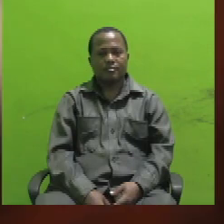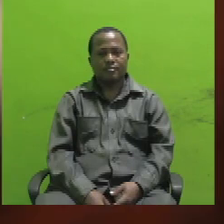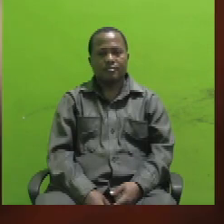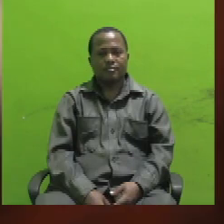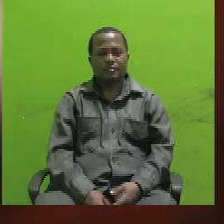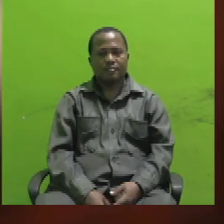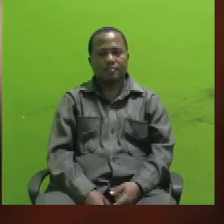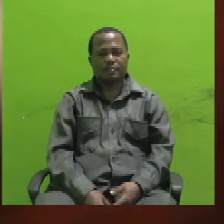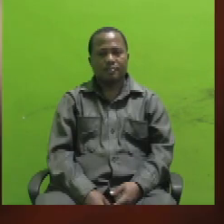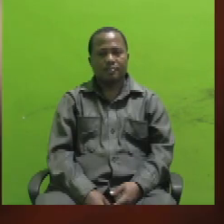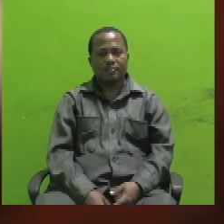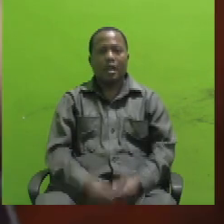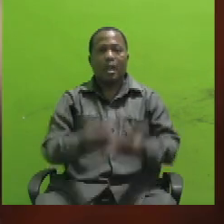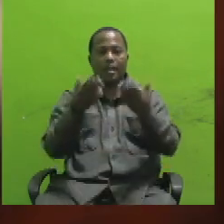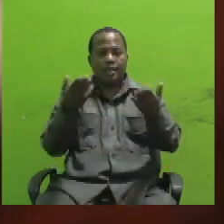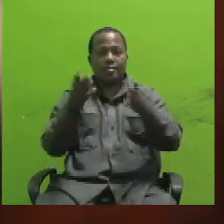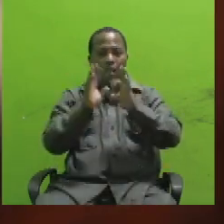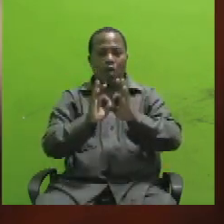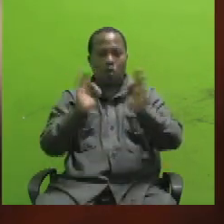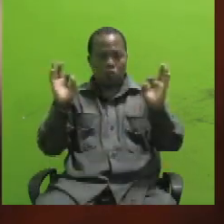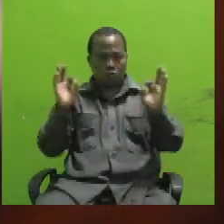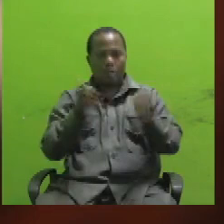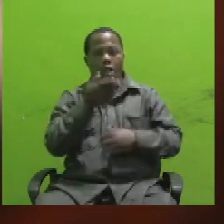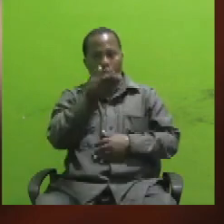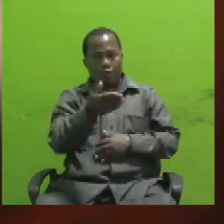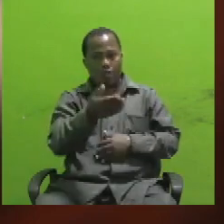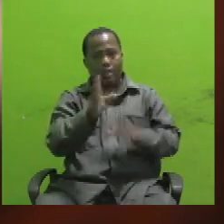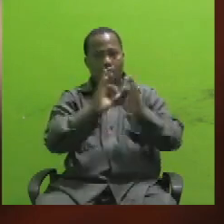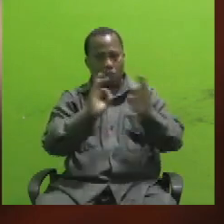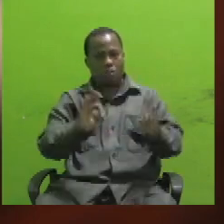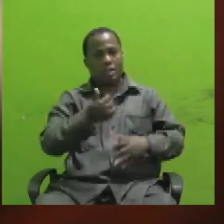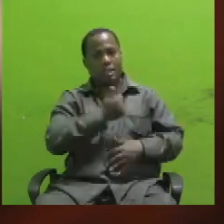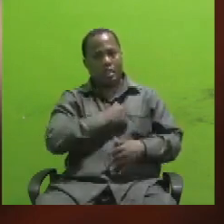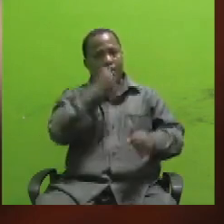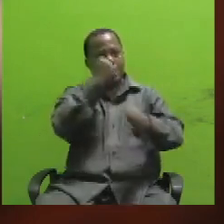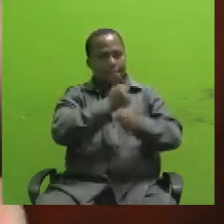It's a good if you will group yourself. Yes,